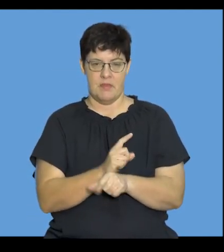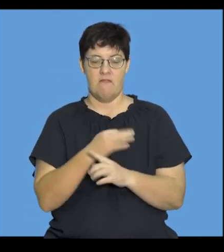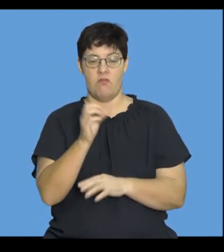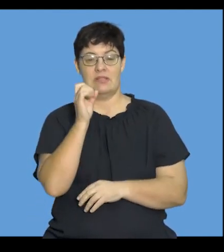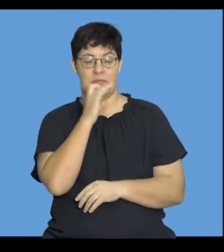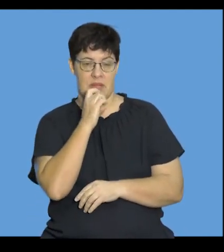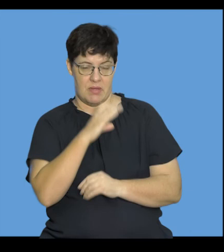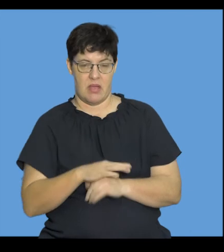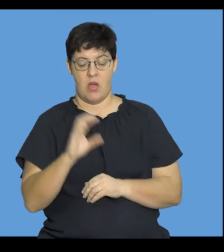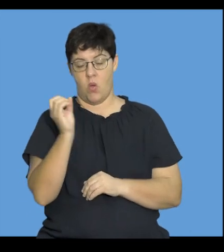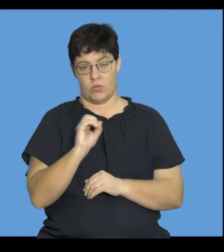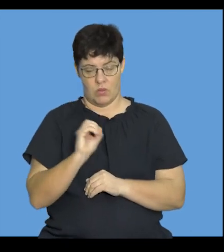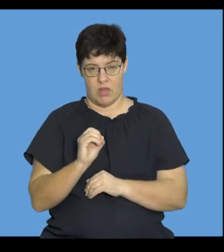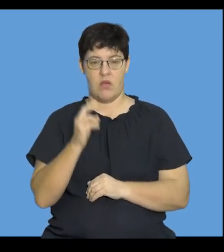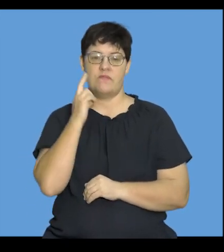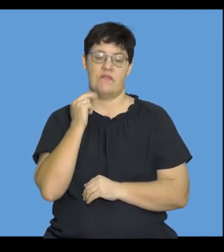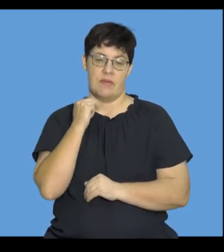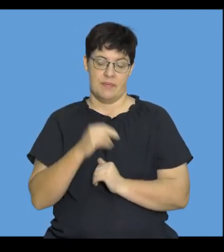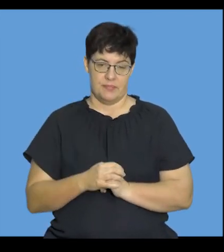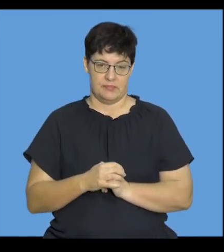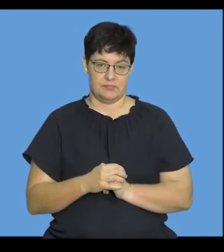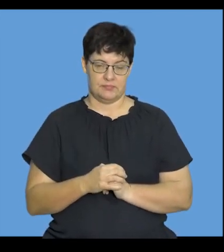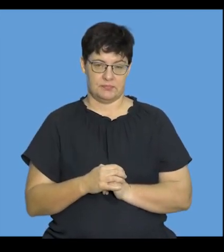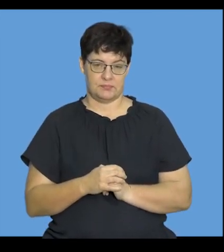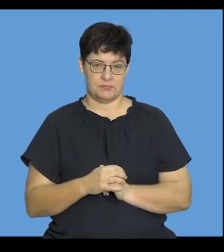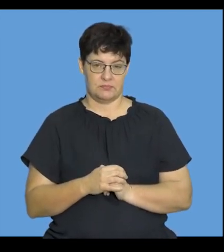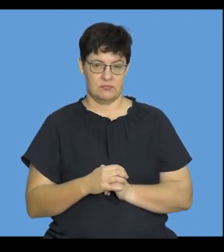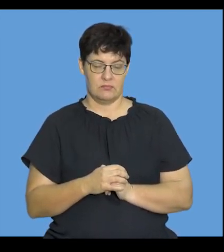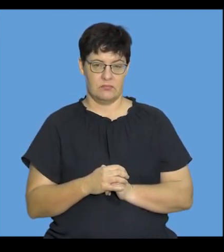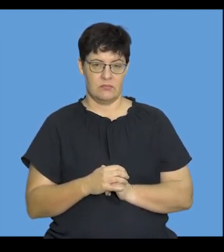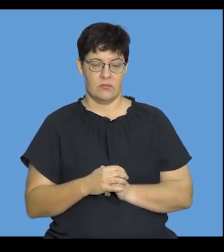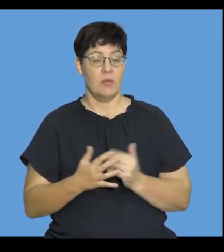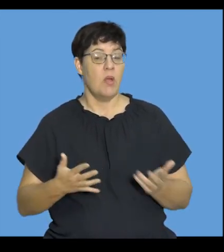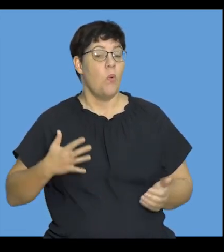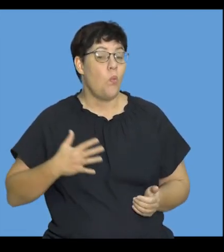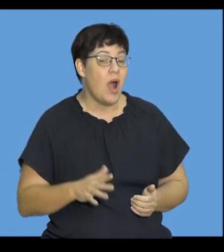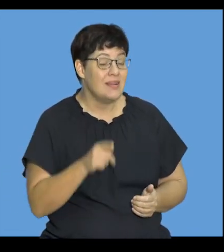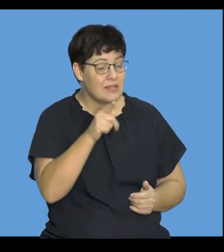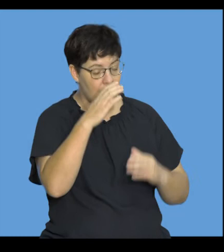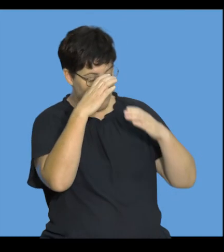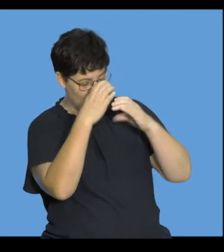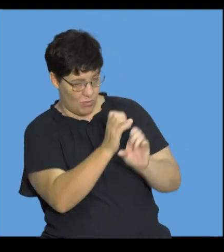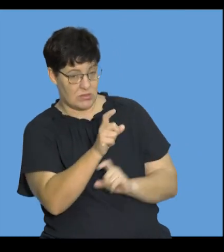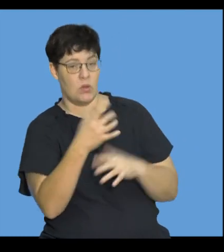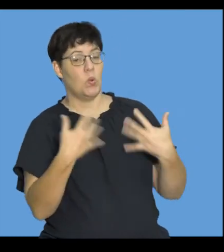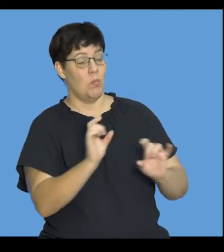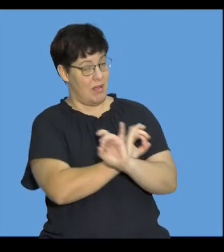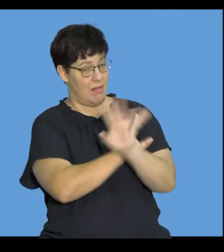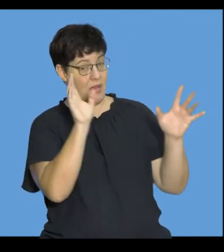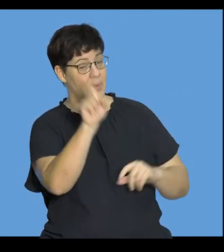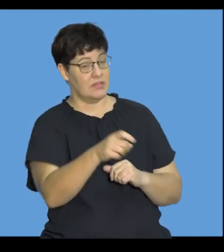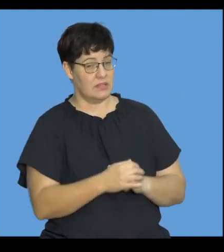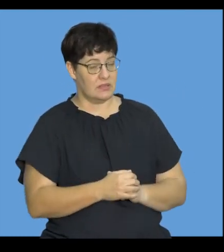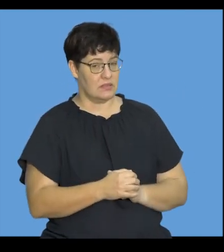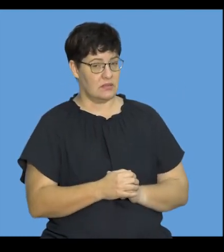September, October, and November. But now once again, what I want you to see is that you do